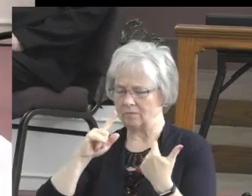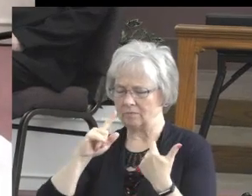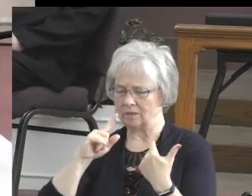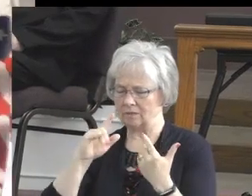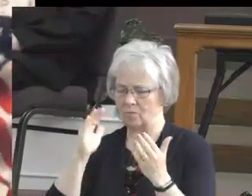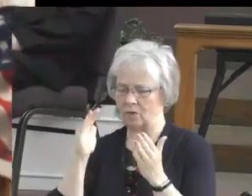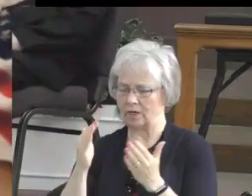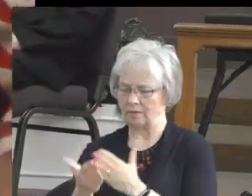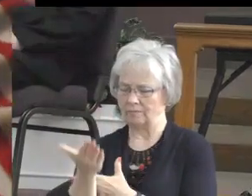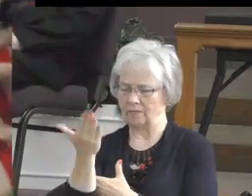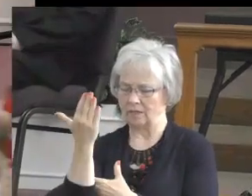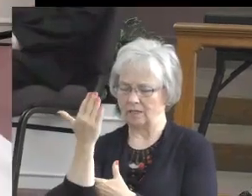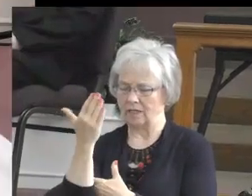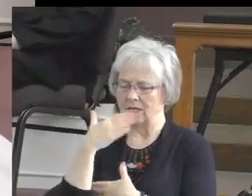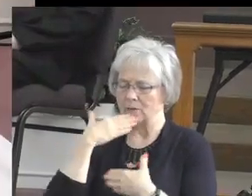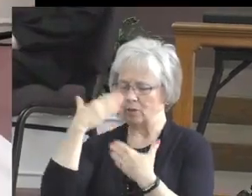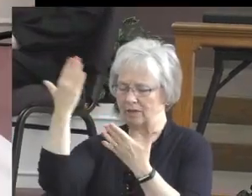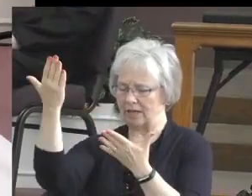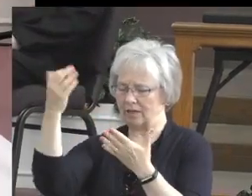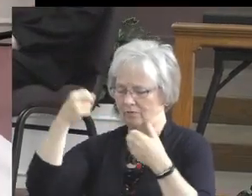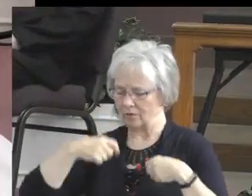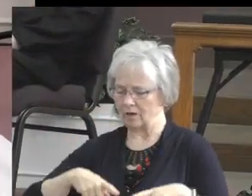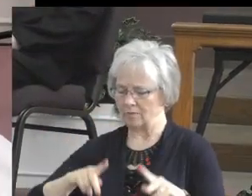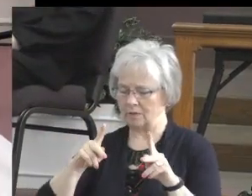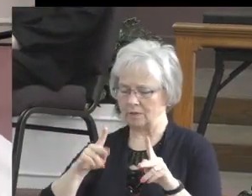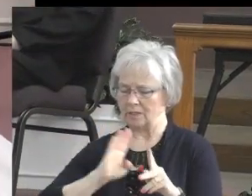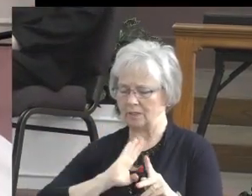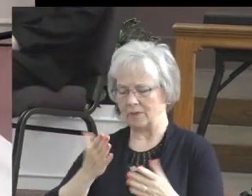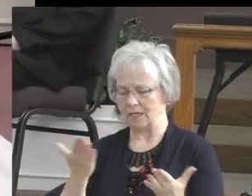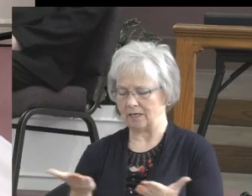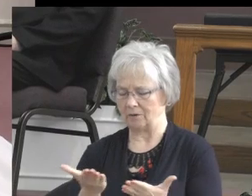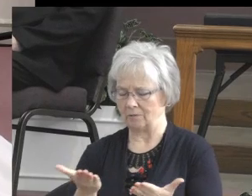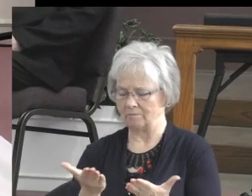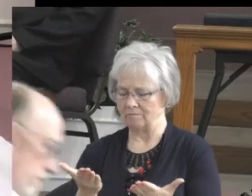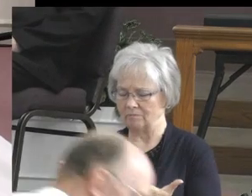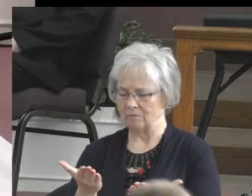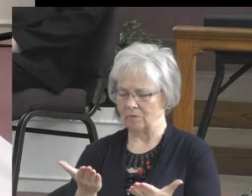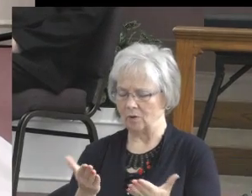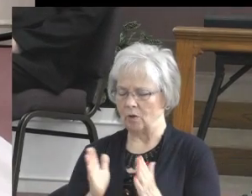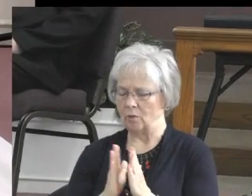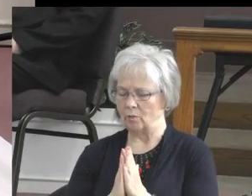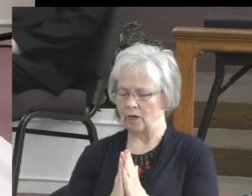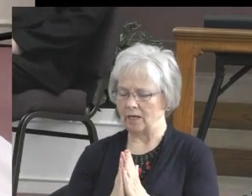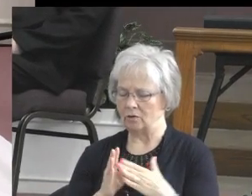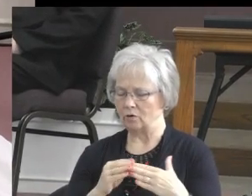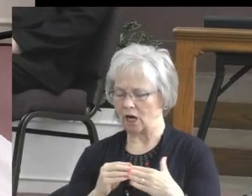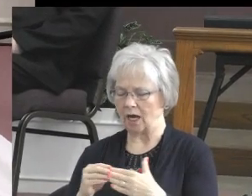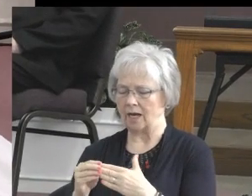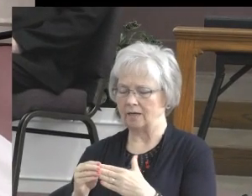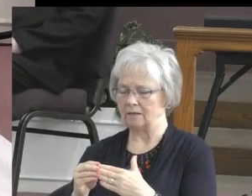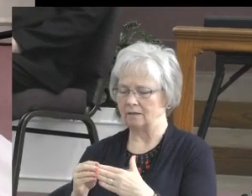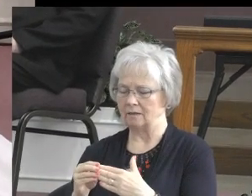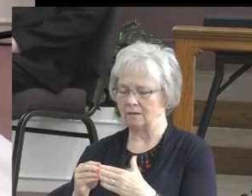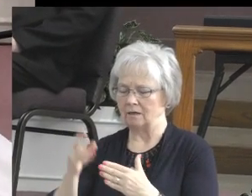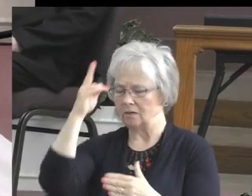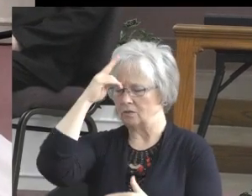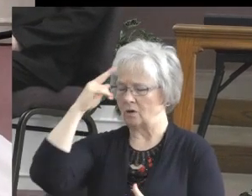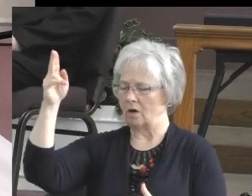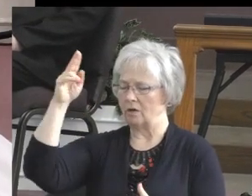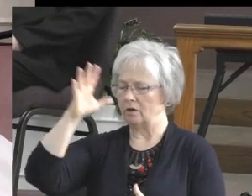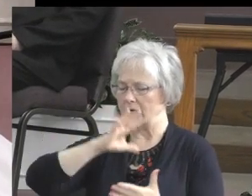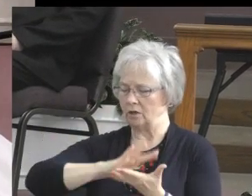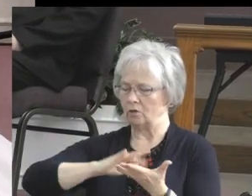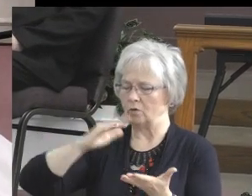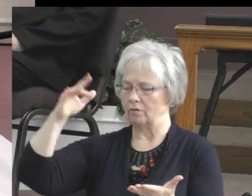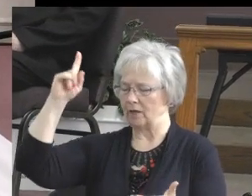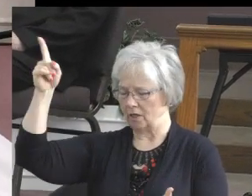worship and thankful for the privilege that we have to be here. Lord, we pray that you would just guide and direct what happens here today, that it might honor and glorify you.